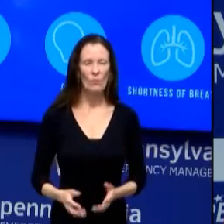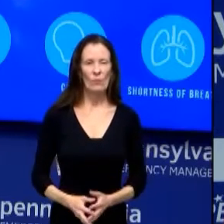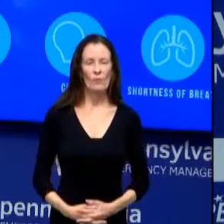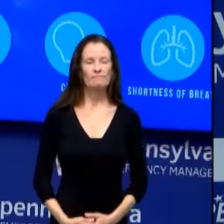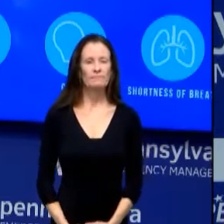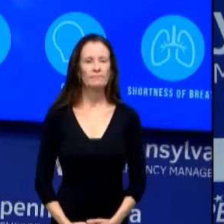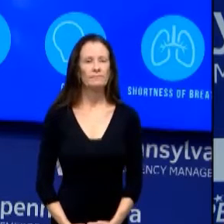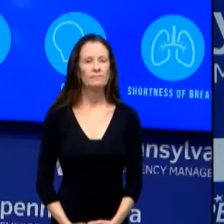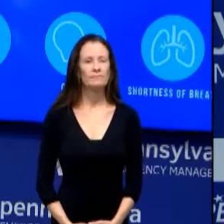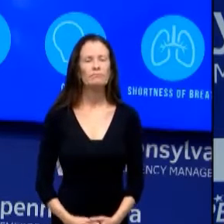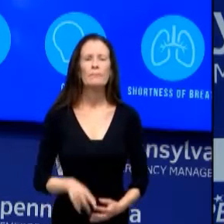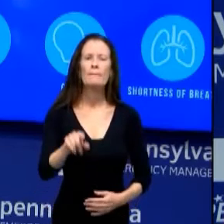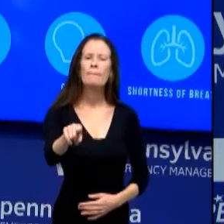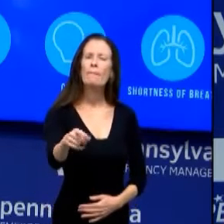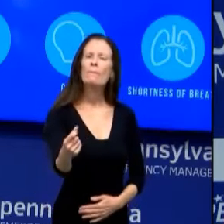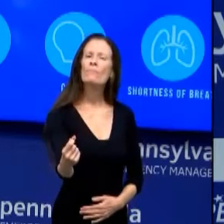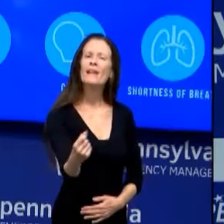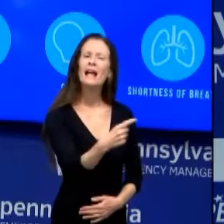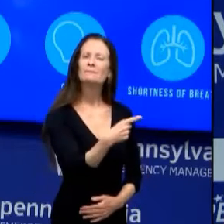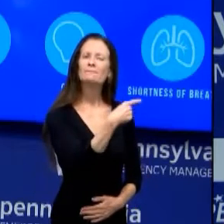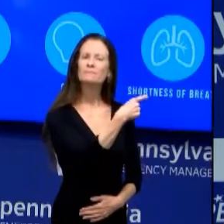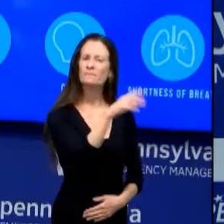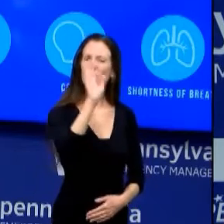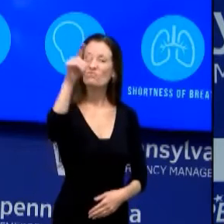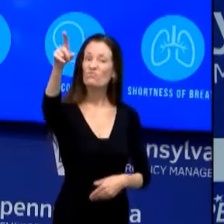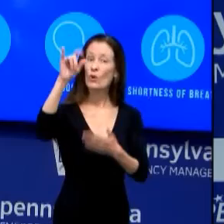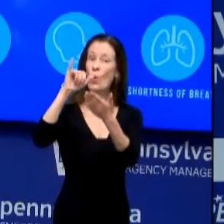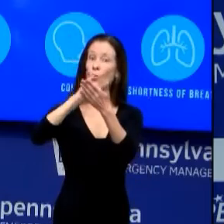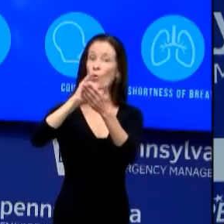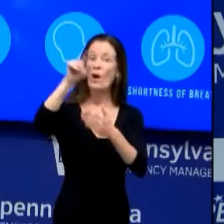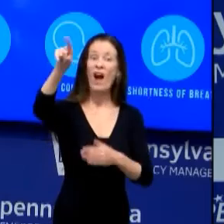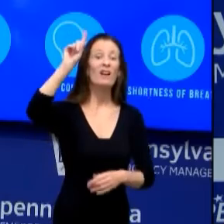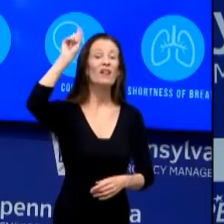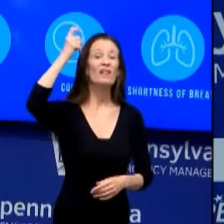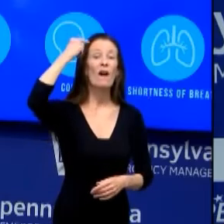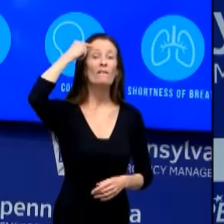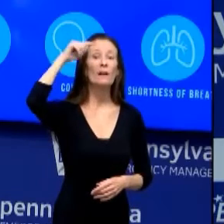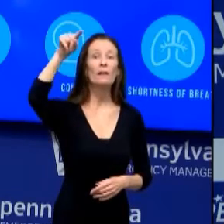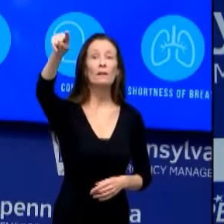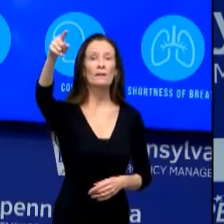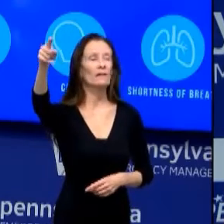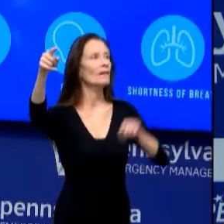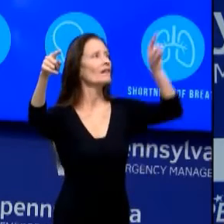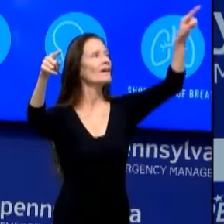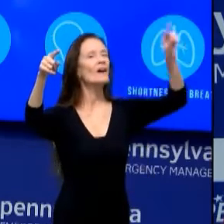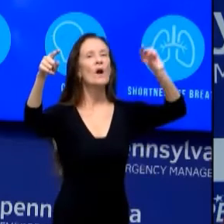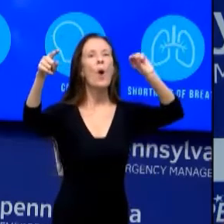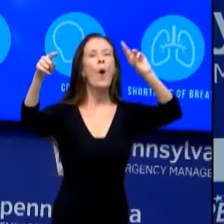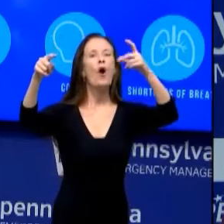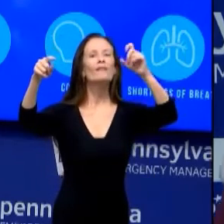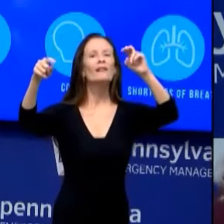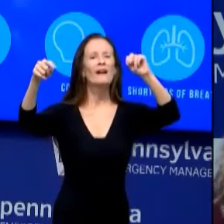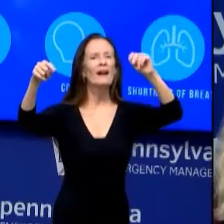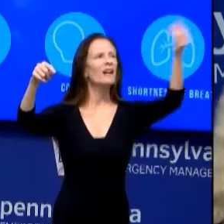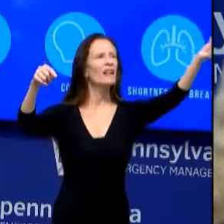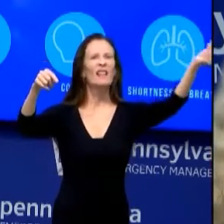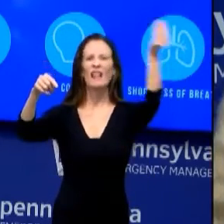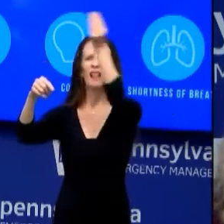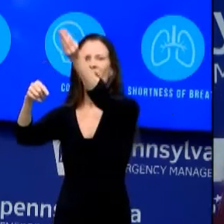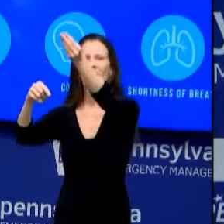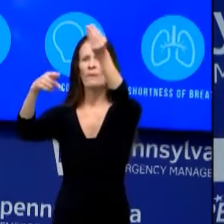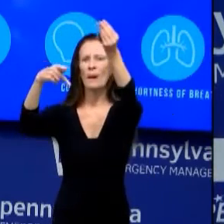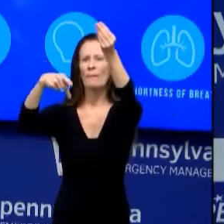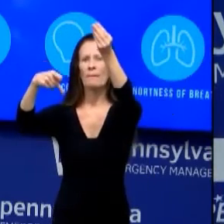And if so, is Pennsylvania bidding against other states for PPE, and can you describe what that process is looking like? Well, the state is doing